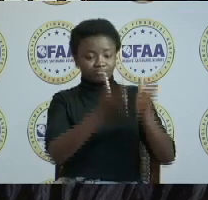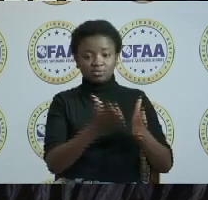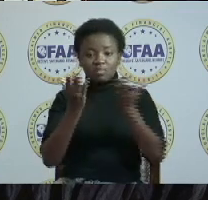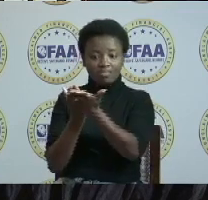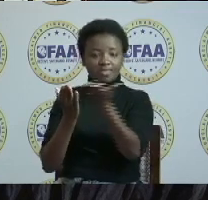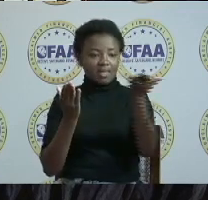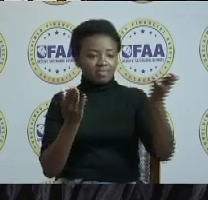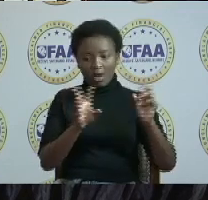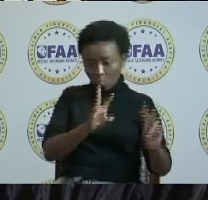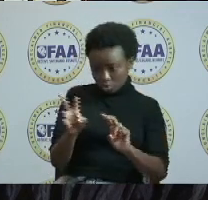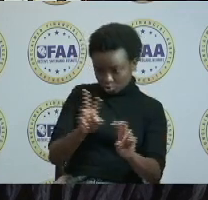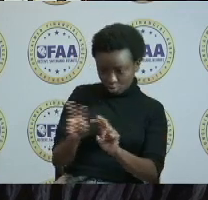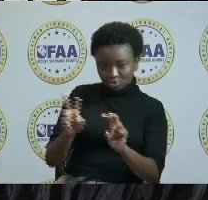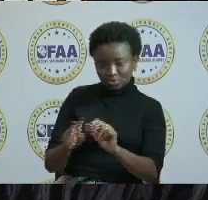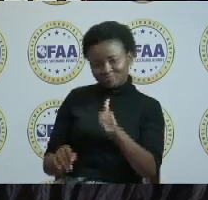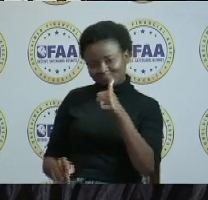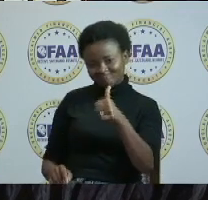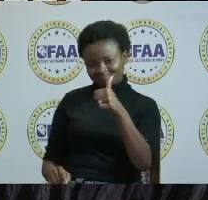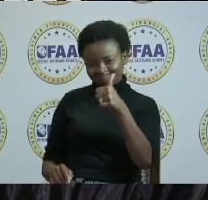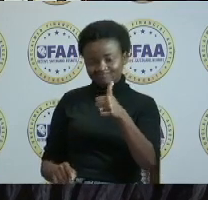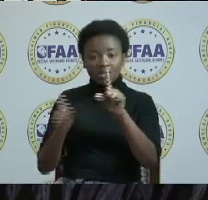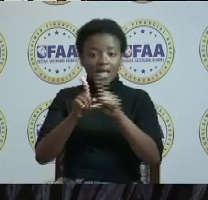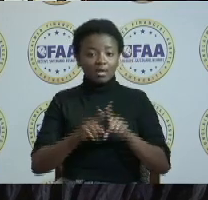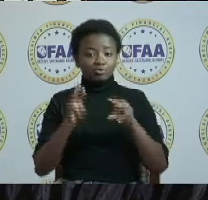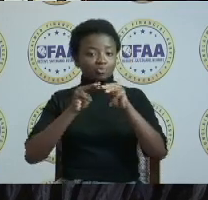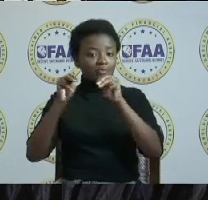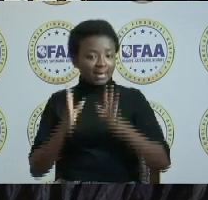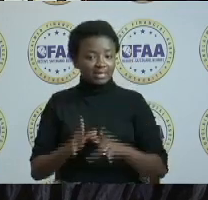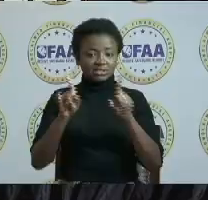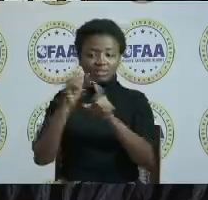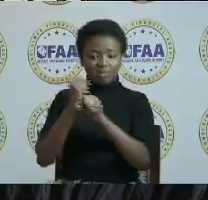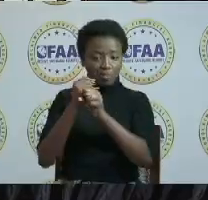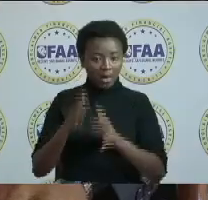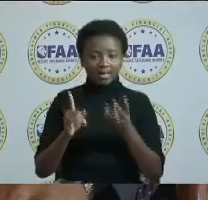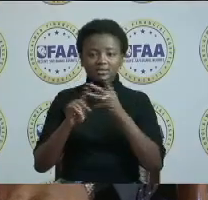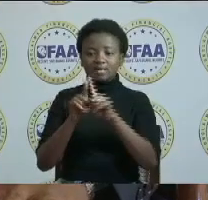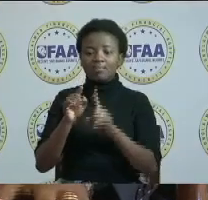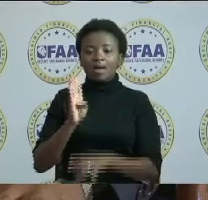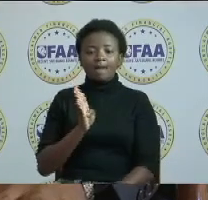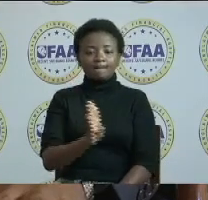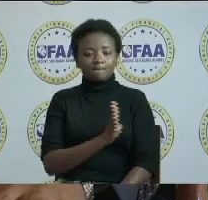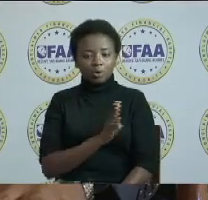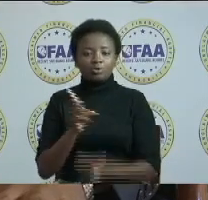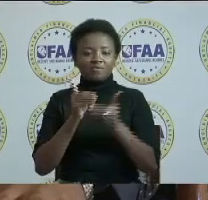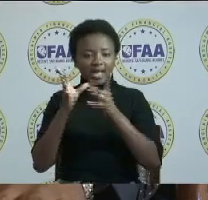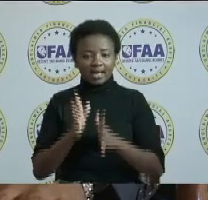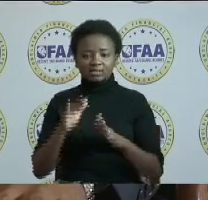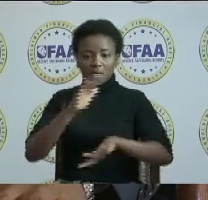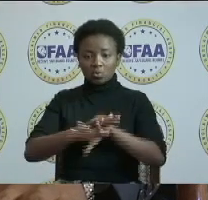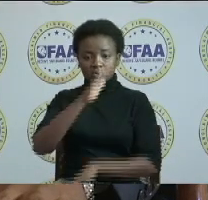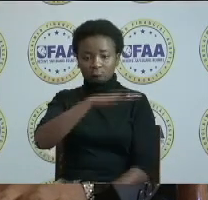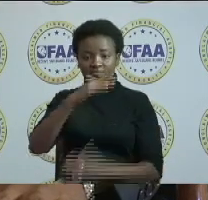up with us, and the management and the staff and the board of directors of UFAA. Good afternoon,